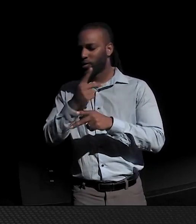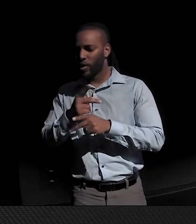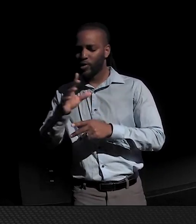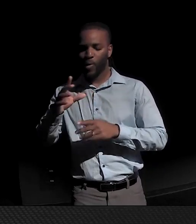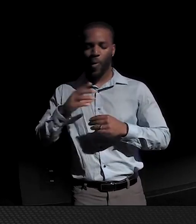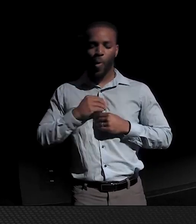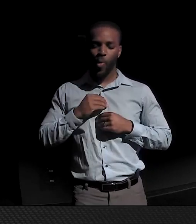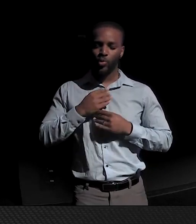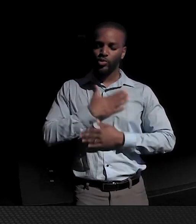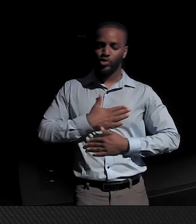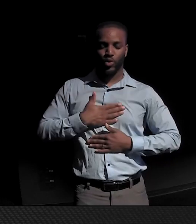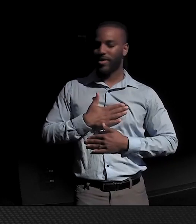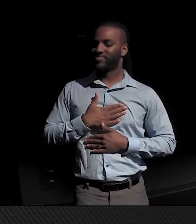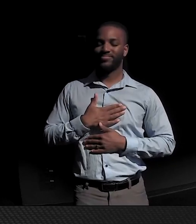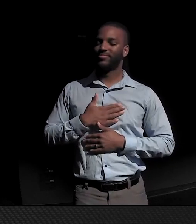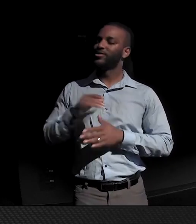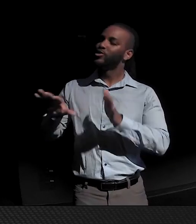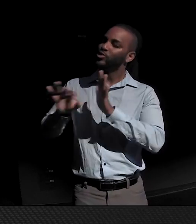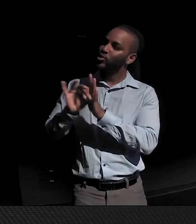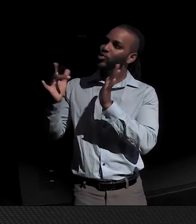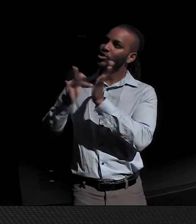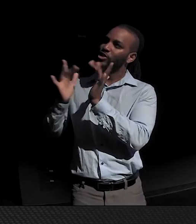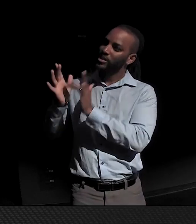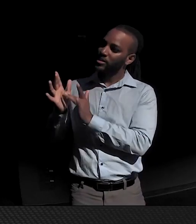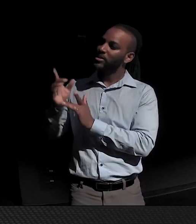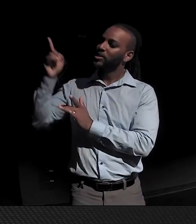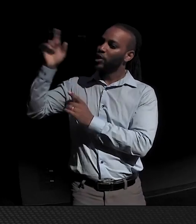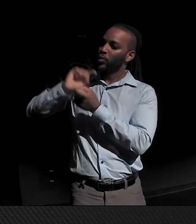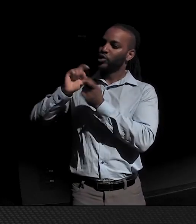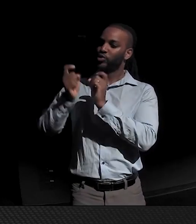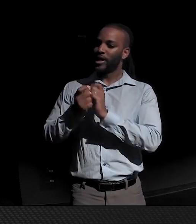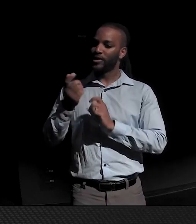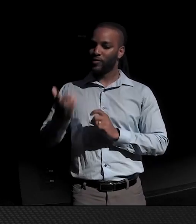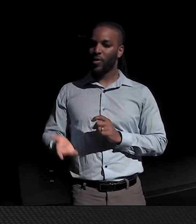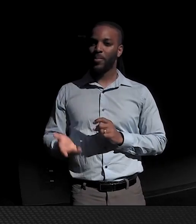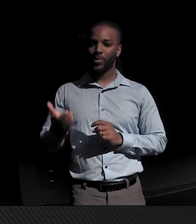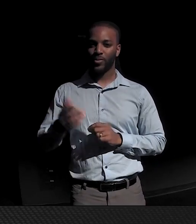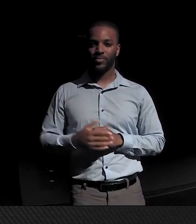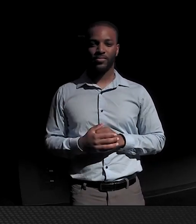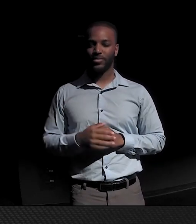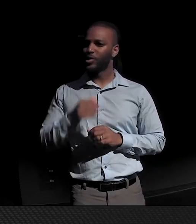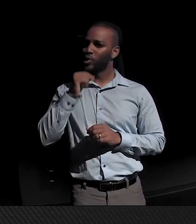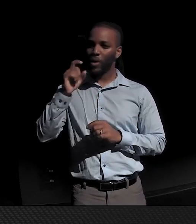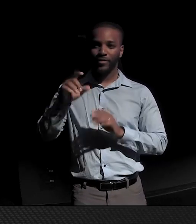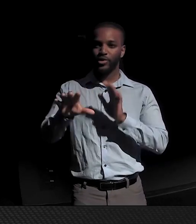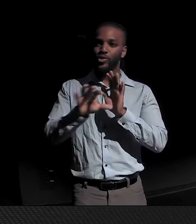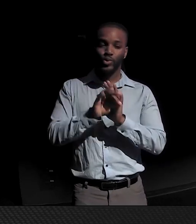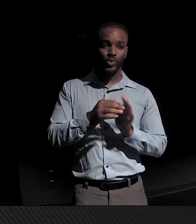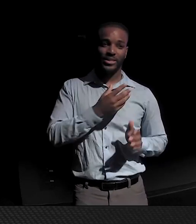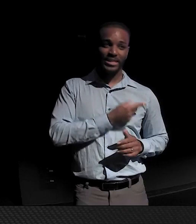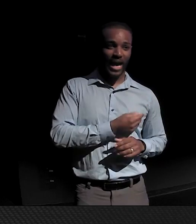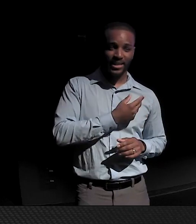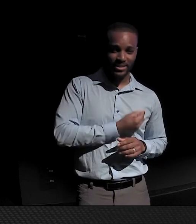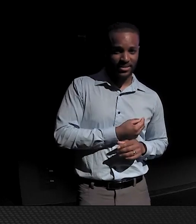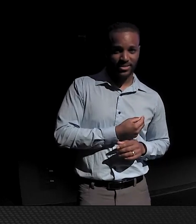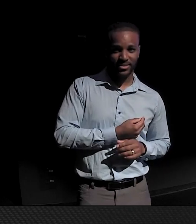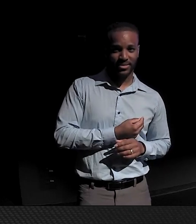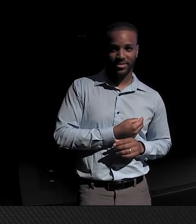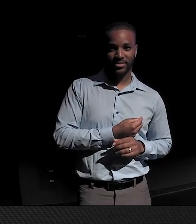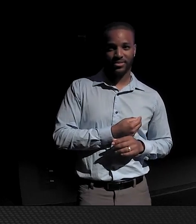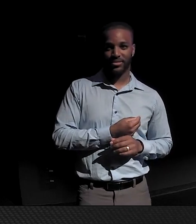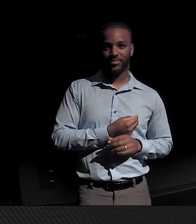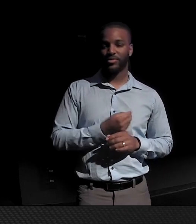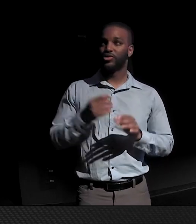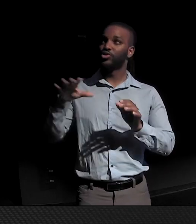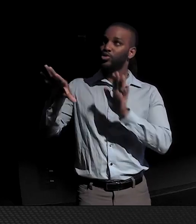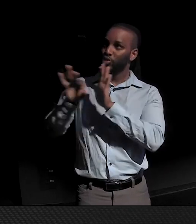joy. You can choose Jesus and let him transform you into joy. You don't have to choose kindness.